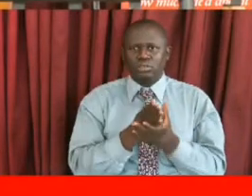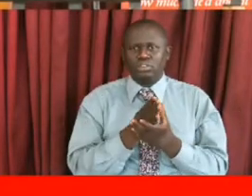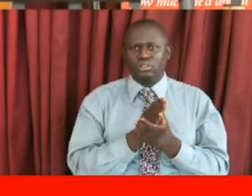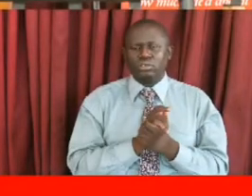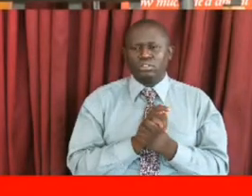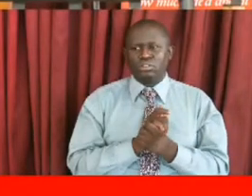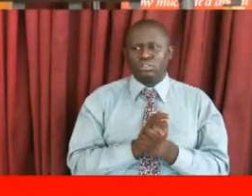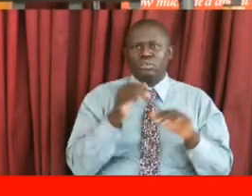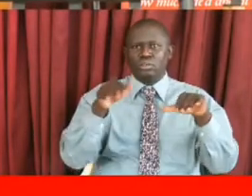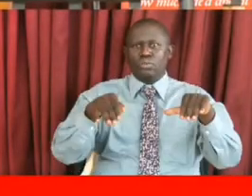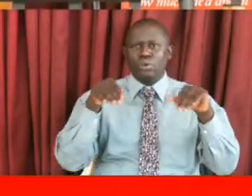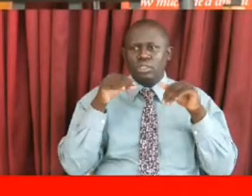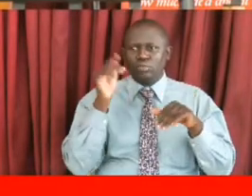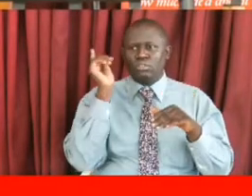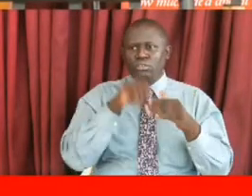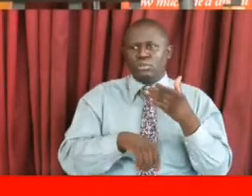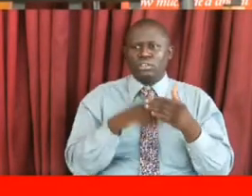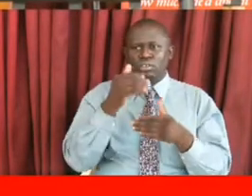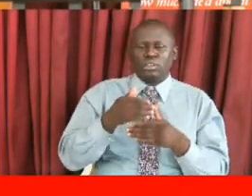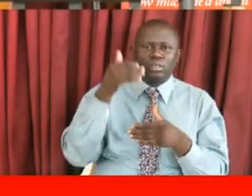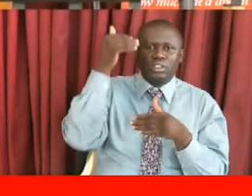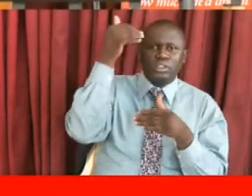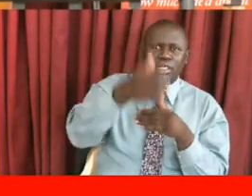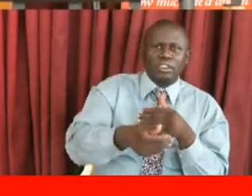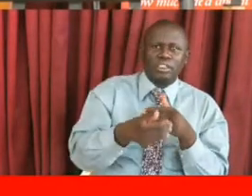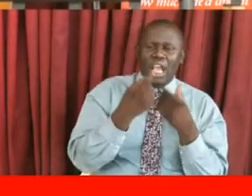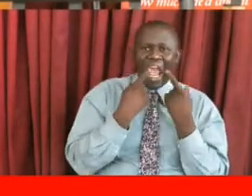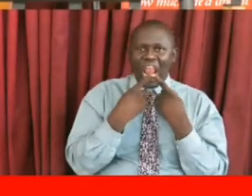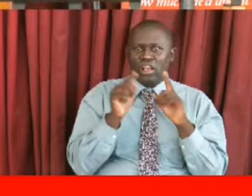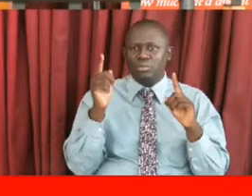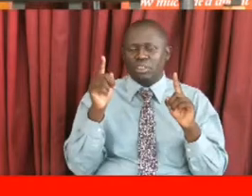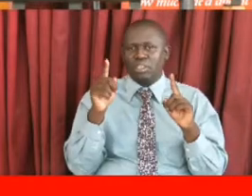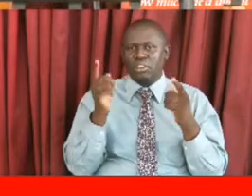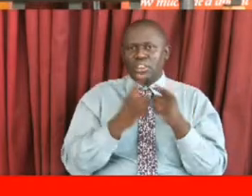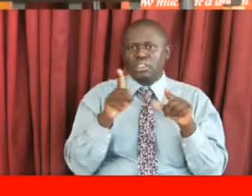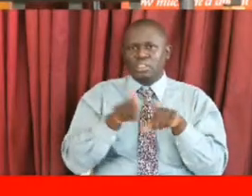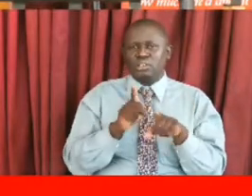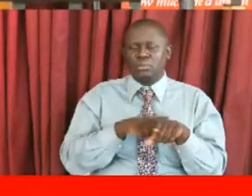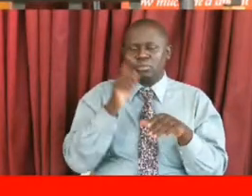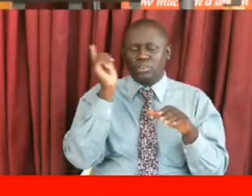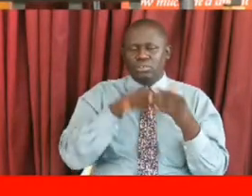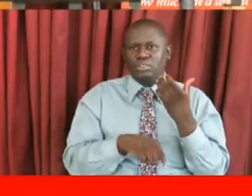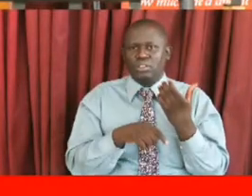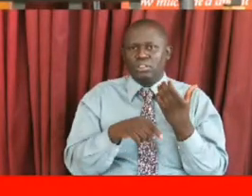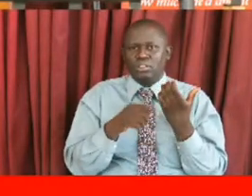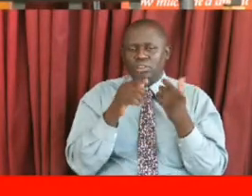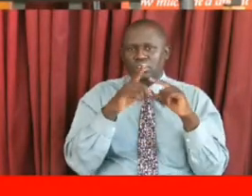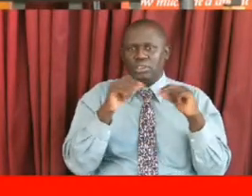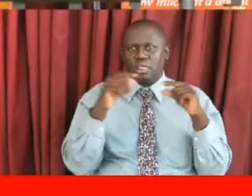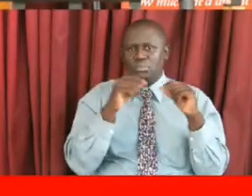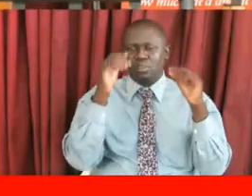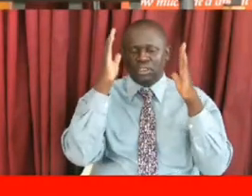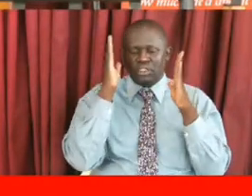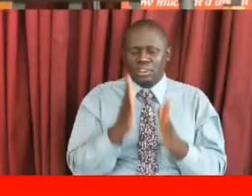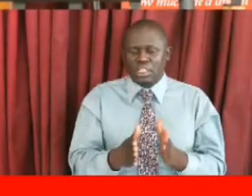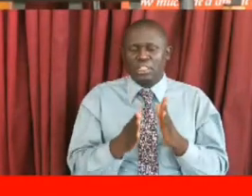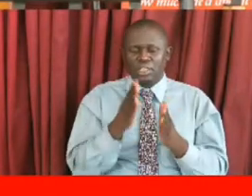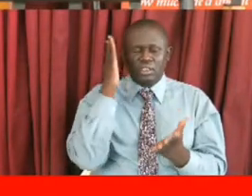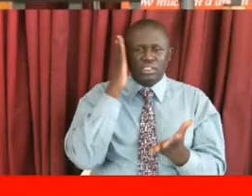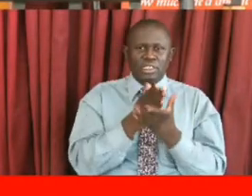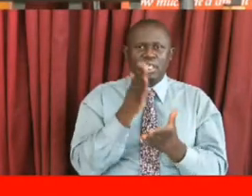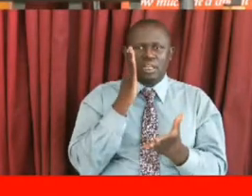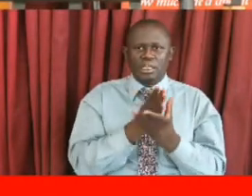announcement and an angel means a messenger so he is a messenger he is the eigh